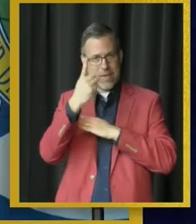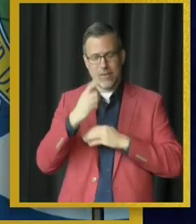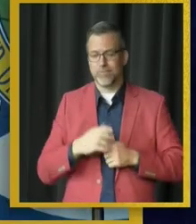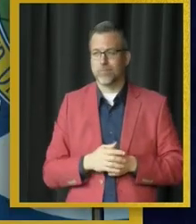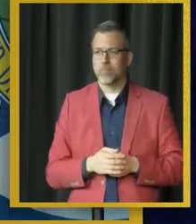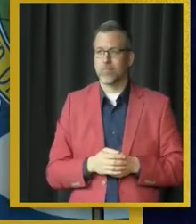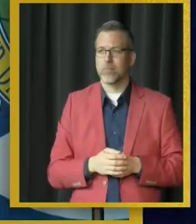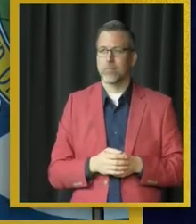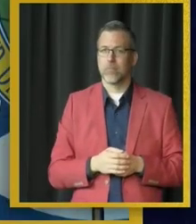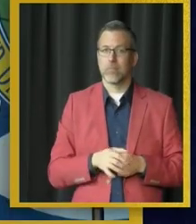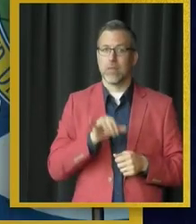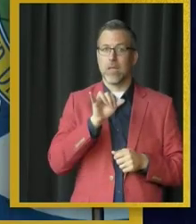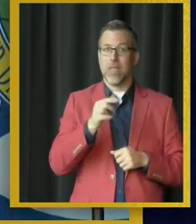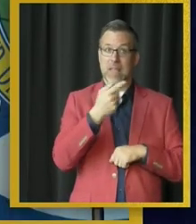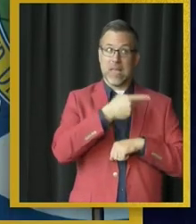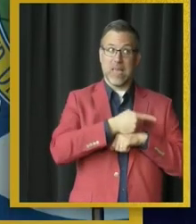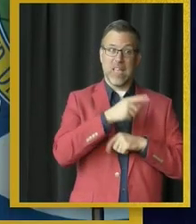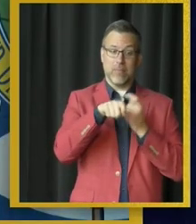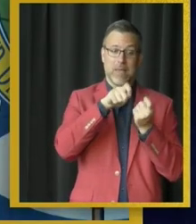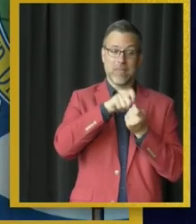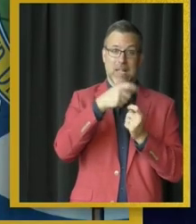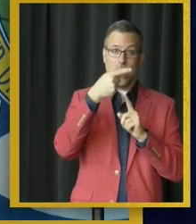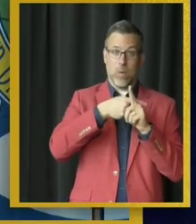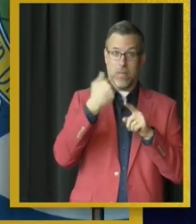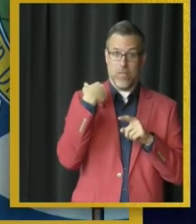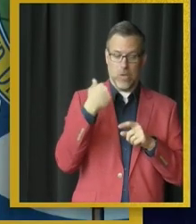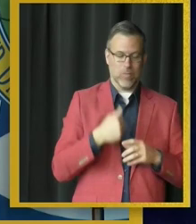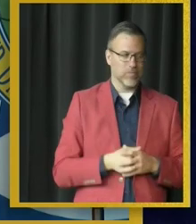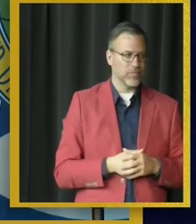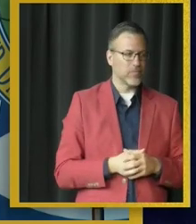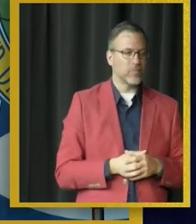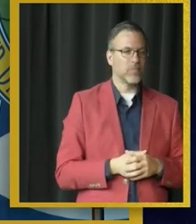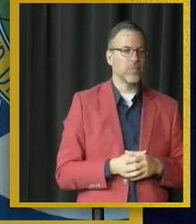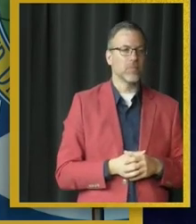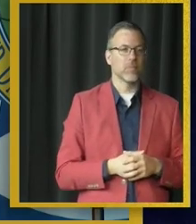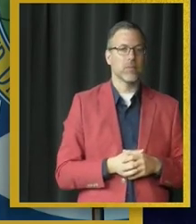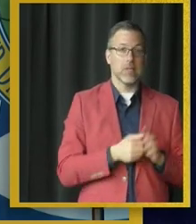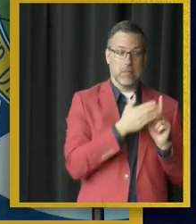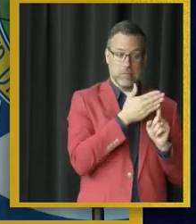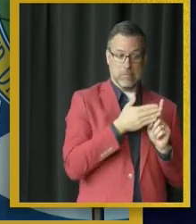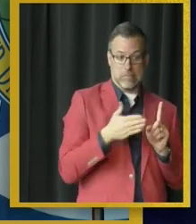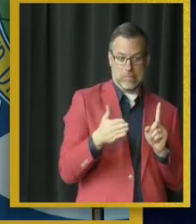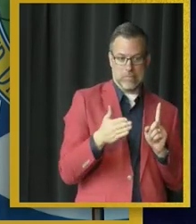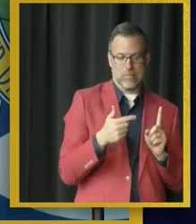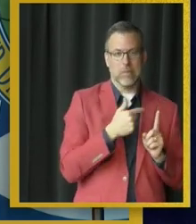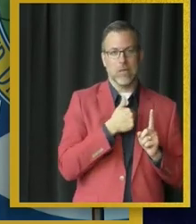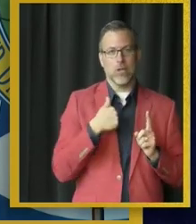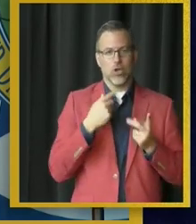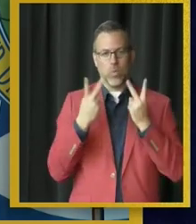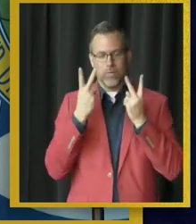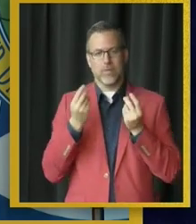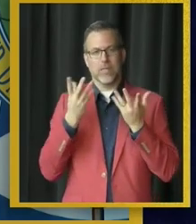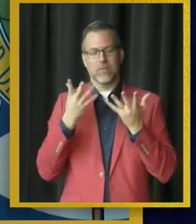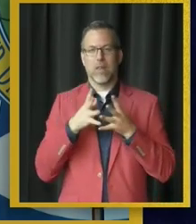Since that day, which was a month ago, we have experienced tremendous grief,